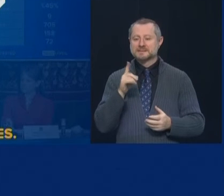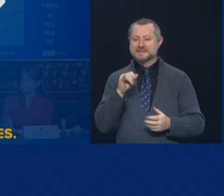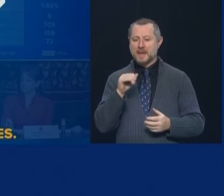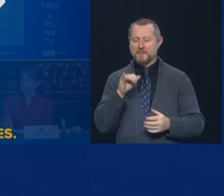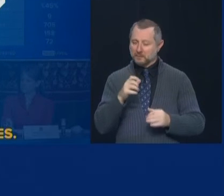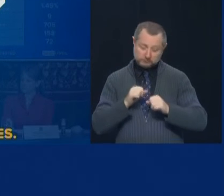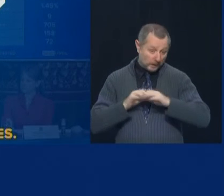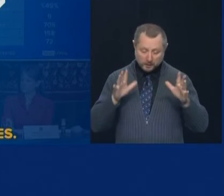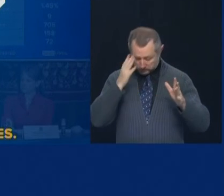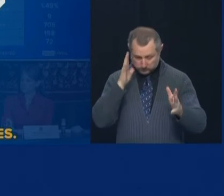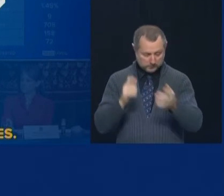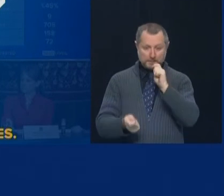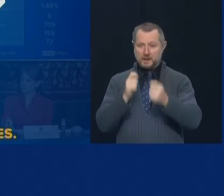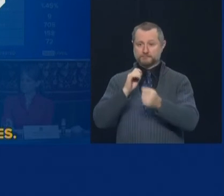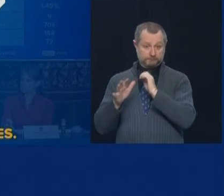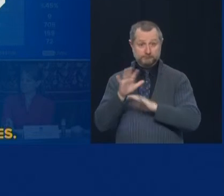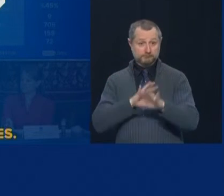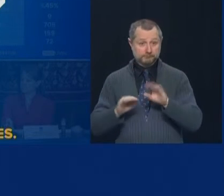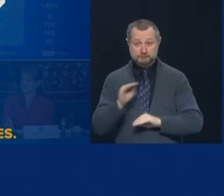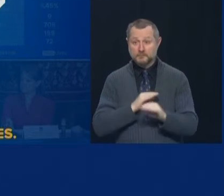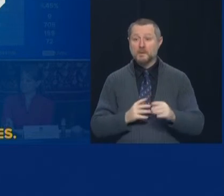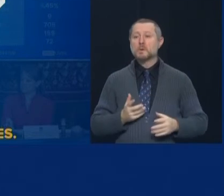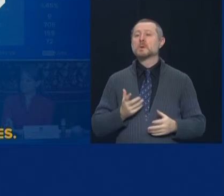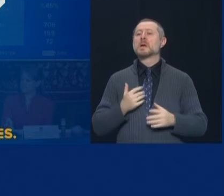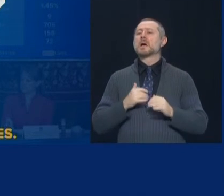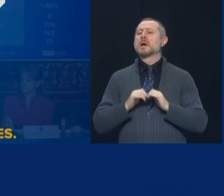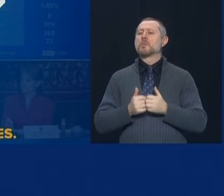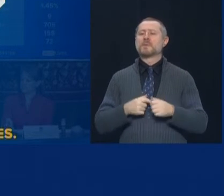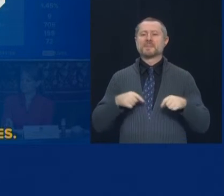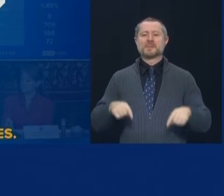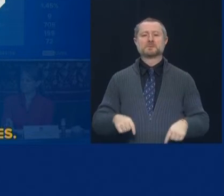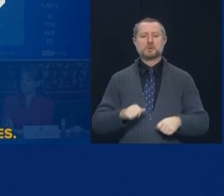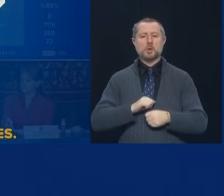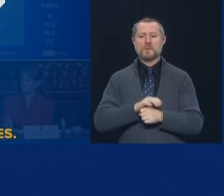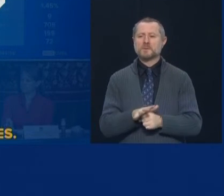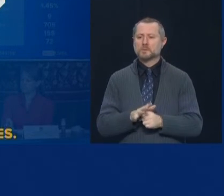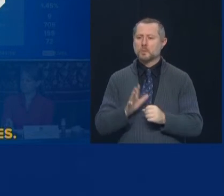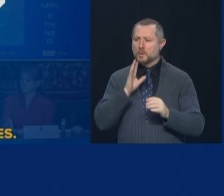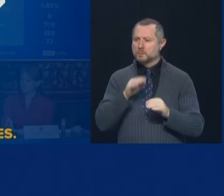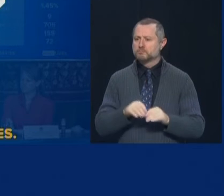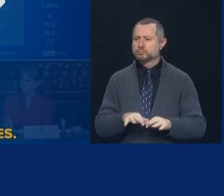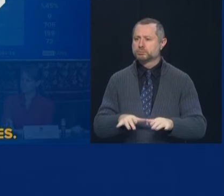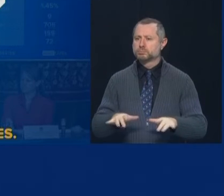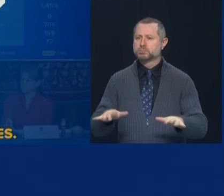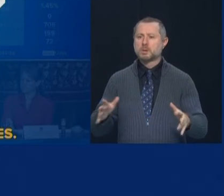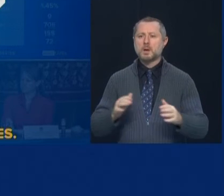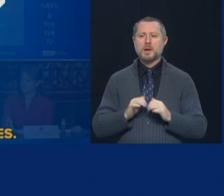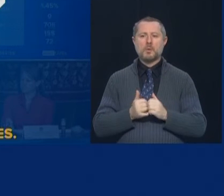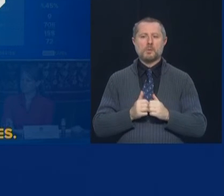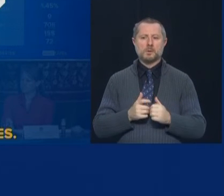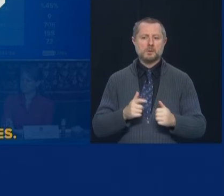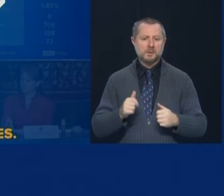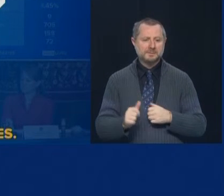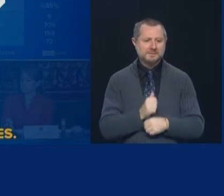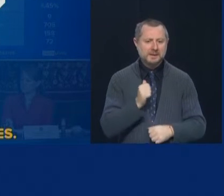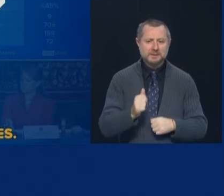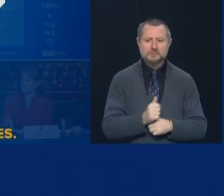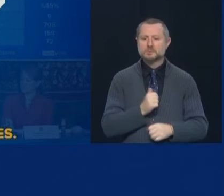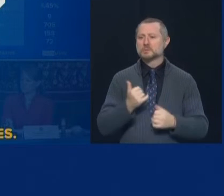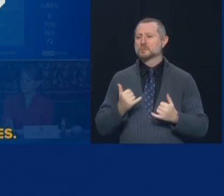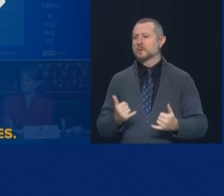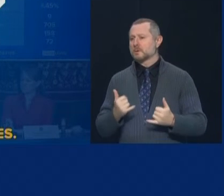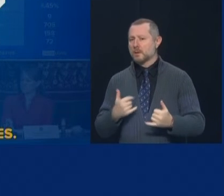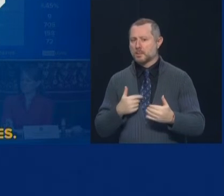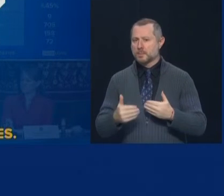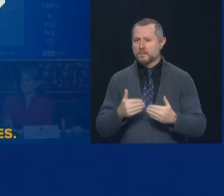and how this COVID is now spreading and how dangerous a period we're in with